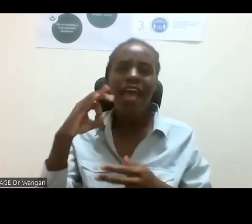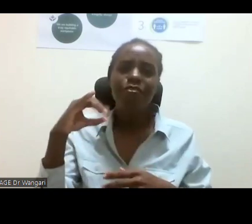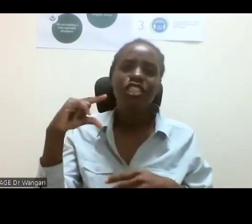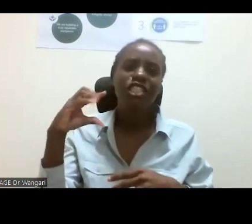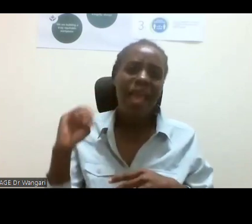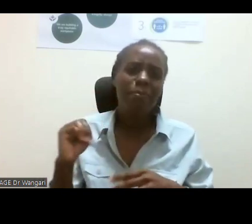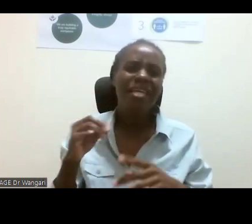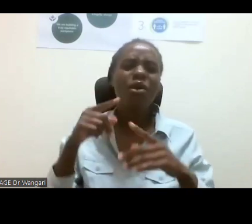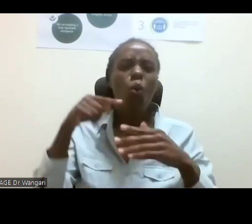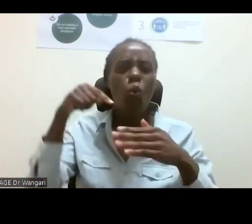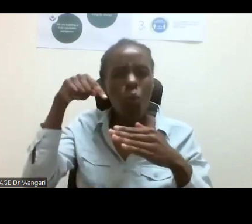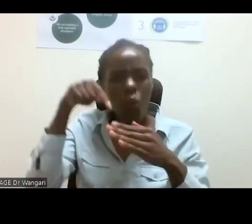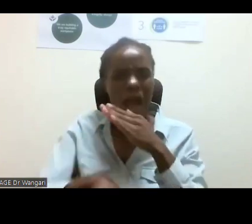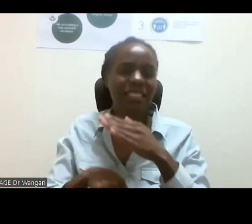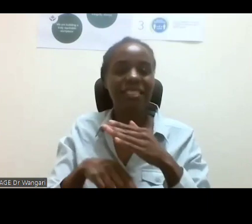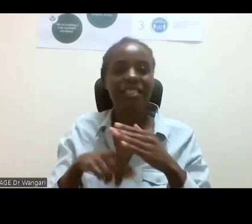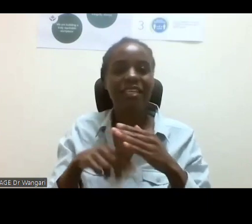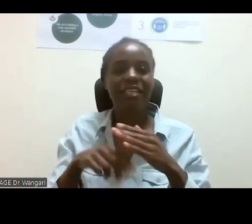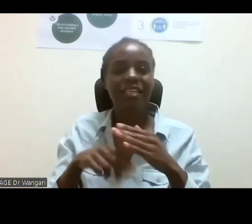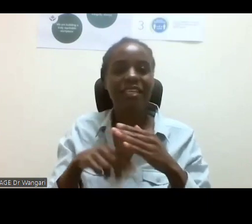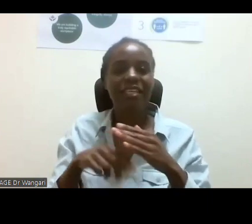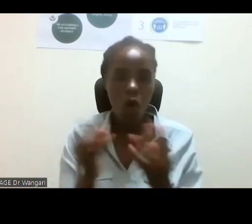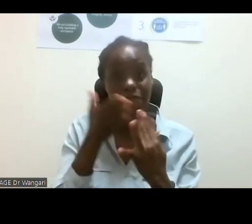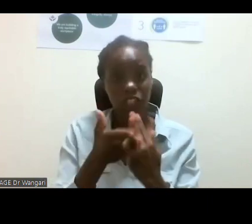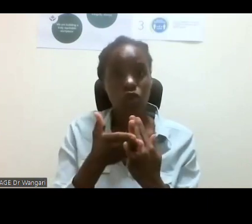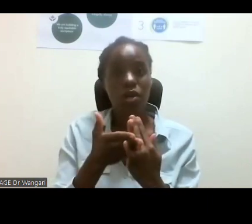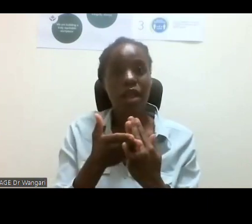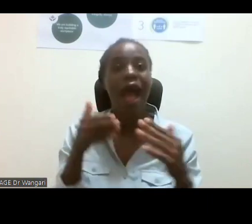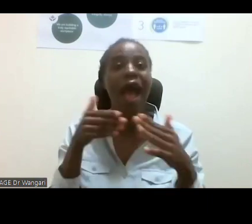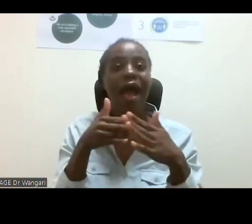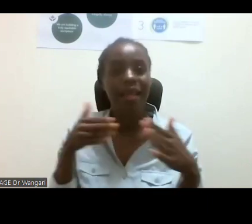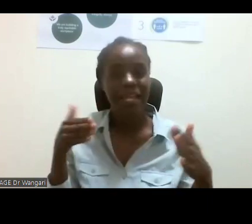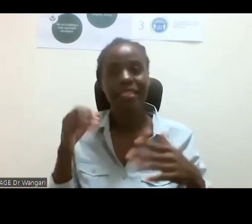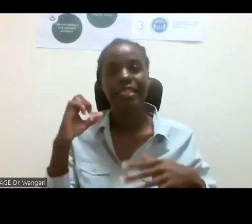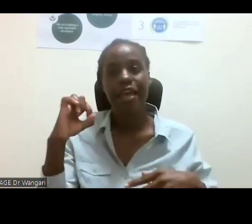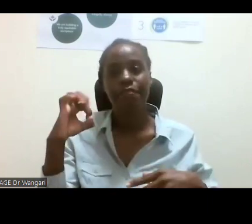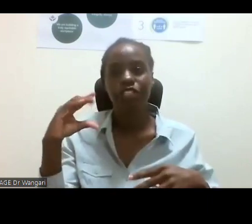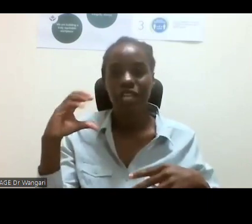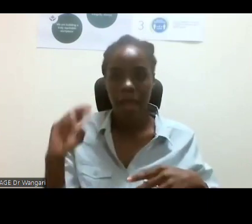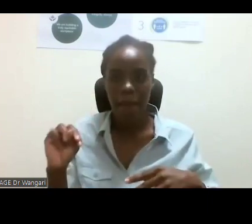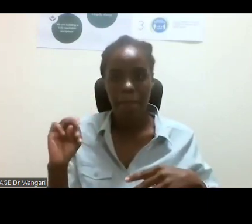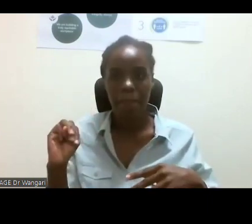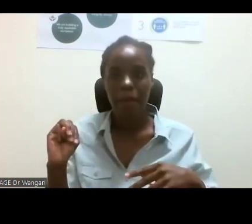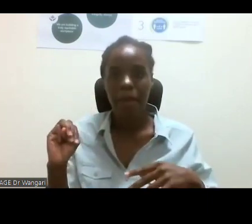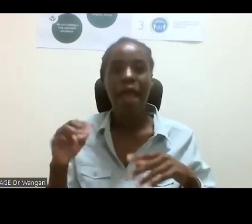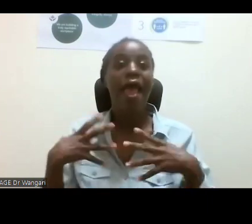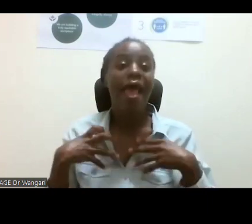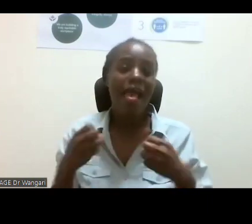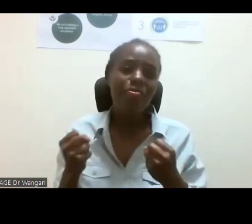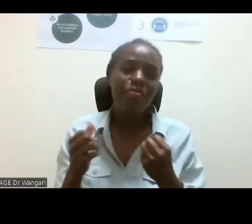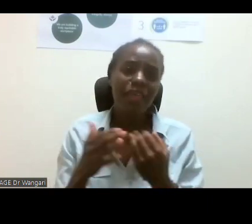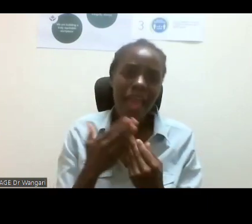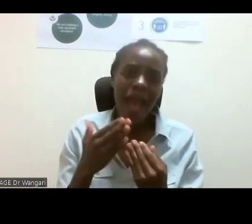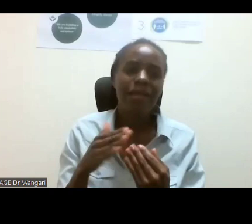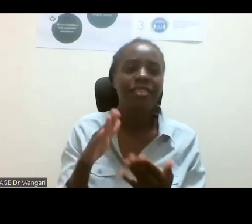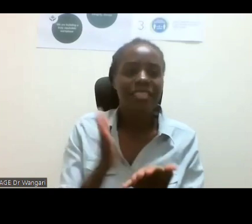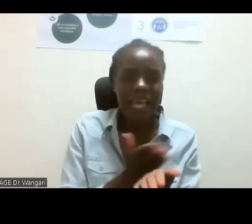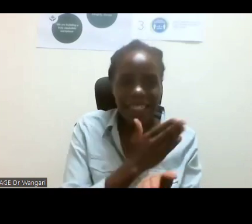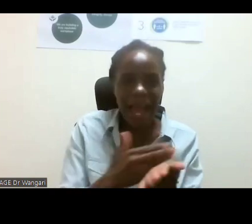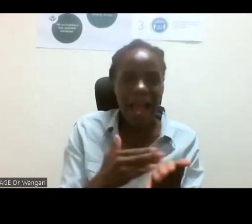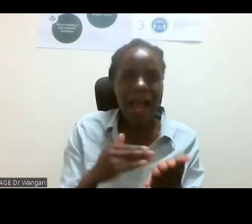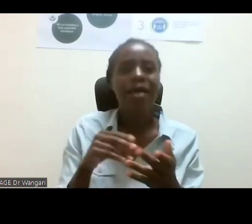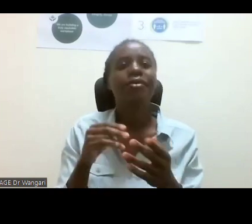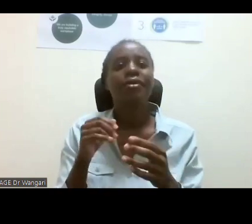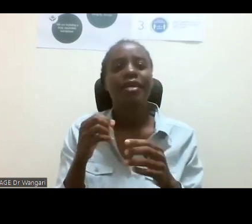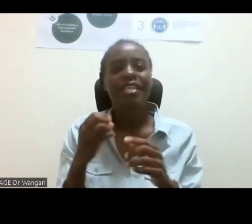and girls, we need more urgent and targeted to it. Indeed, the health sector has an important role to play, not only in ensuring